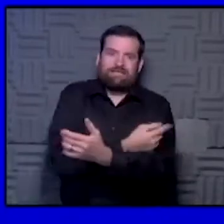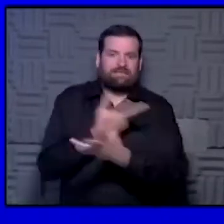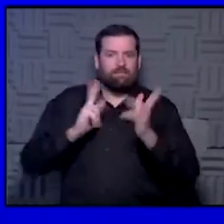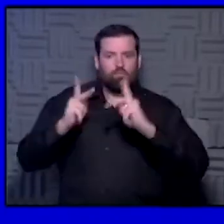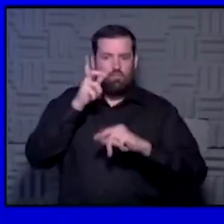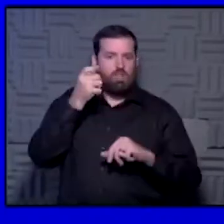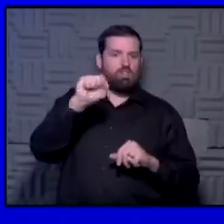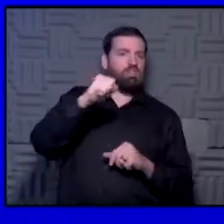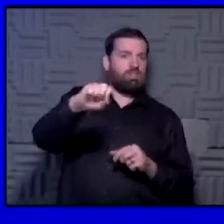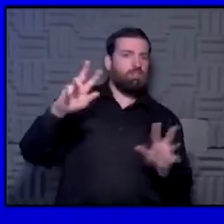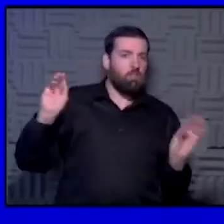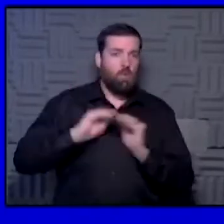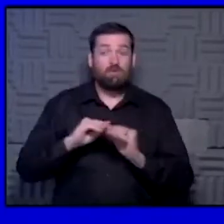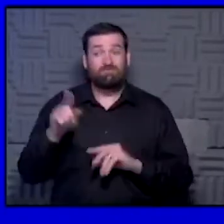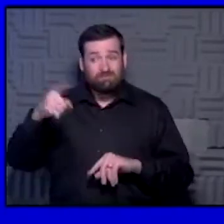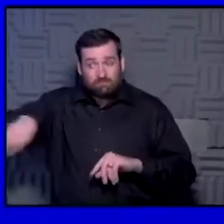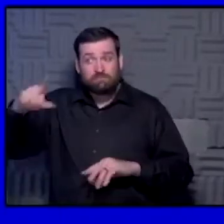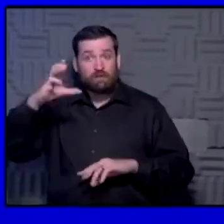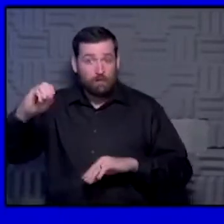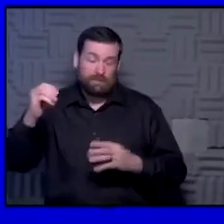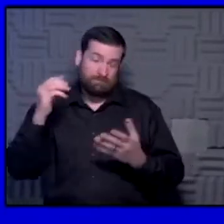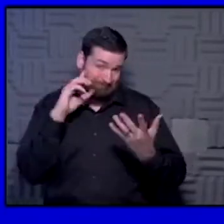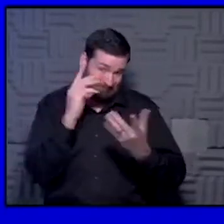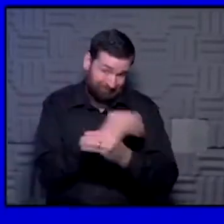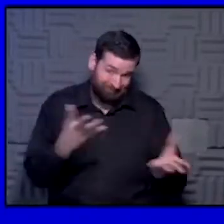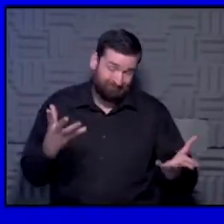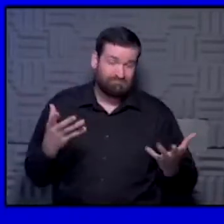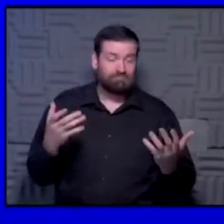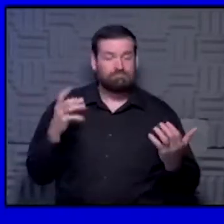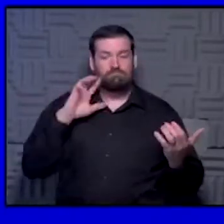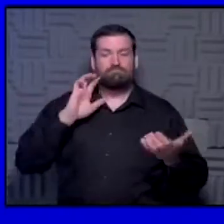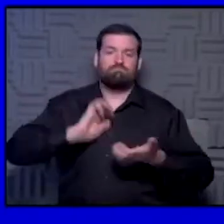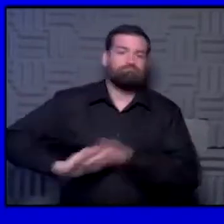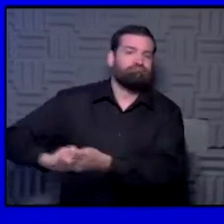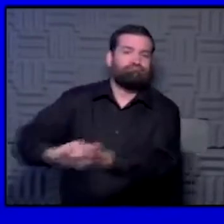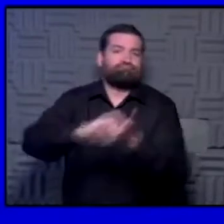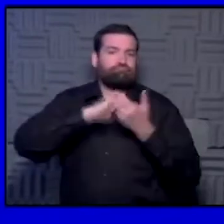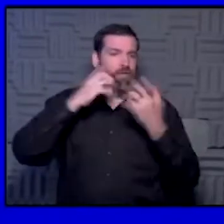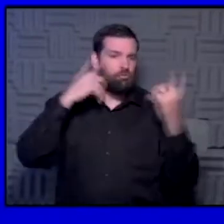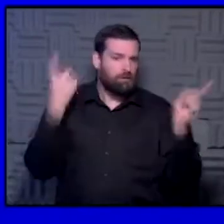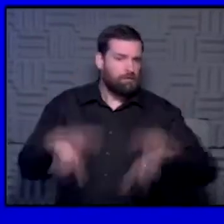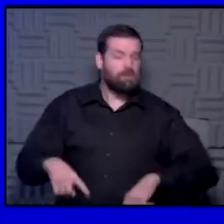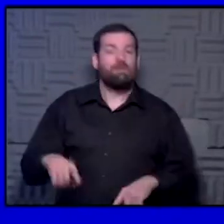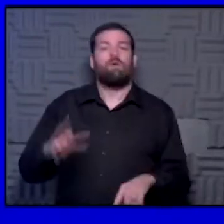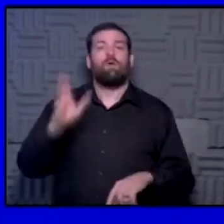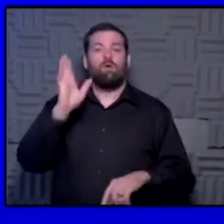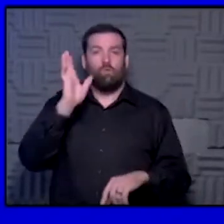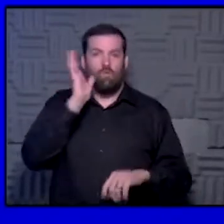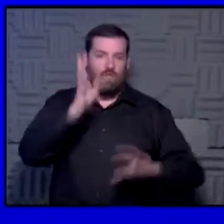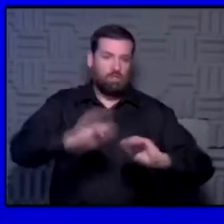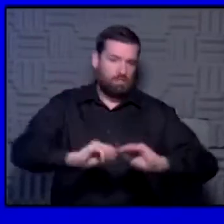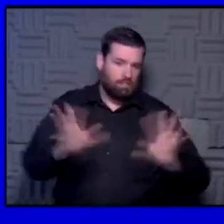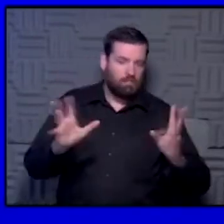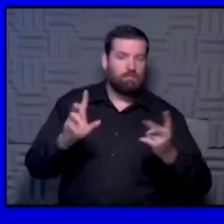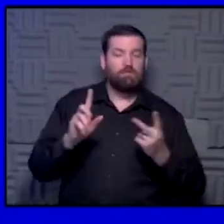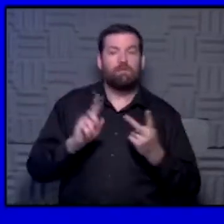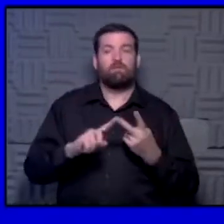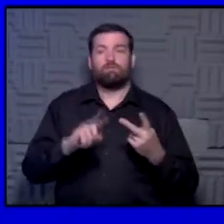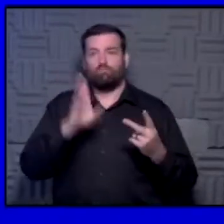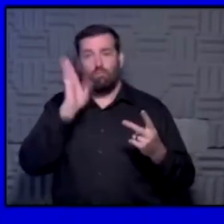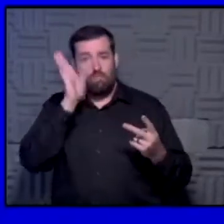companies did sign, for what it's worth, they signed a collaborative agreement saying we will be transparent, we